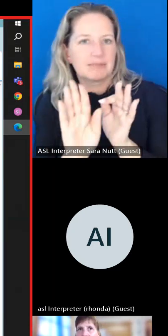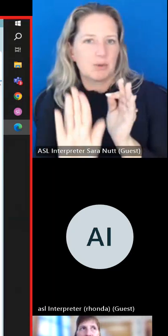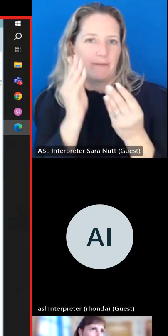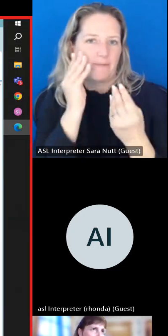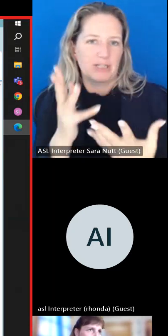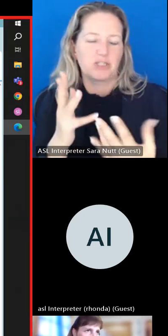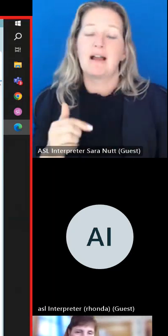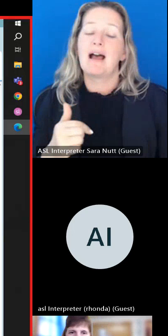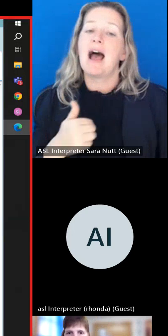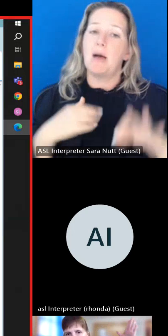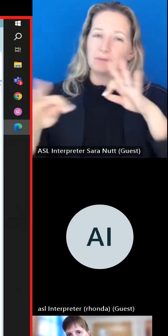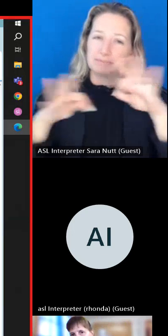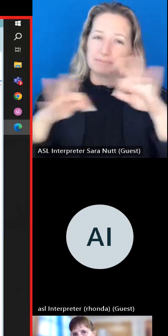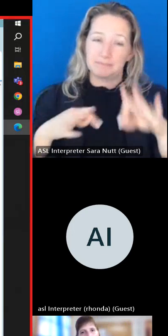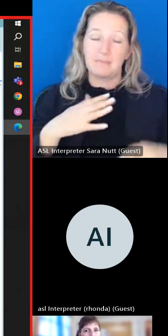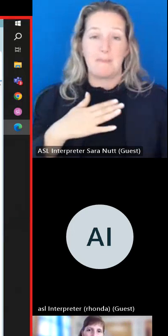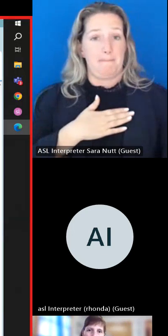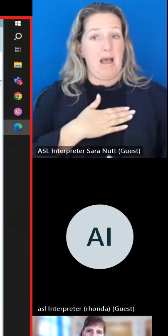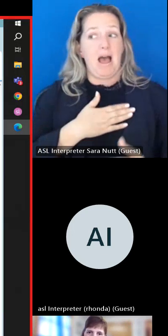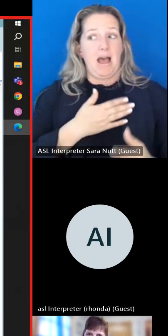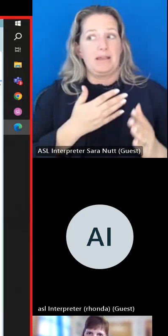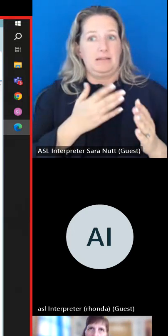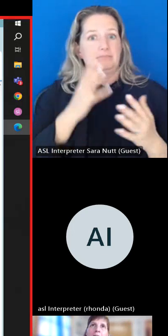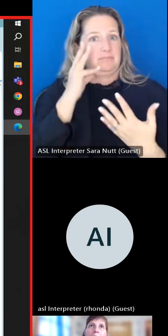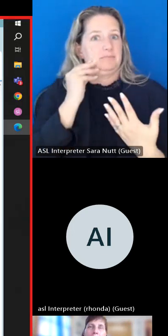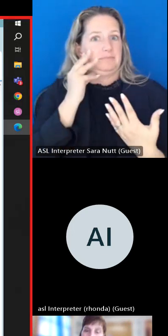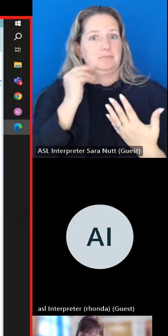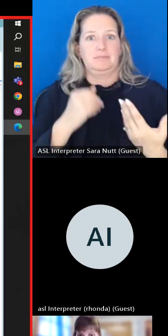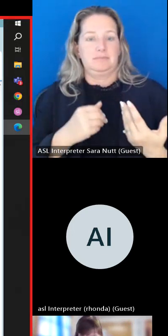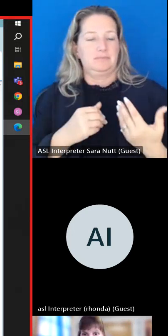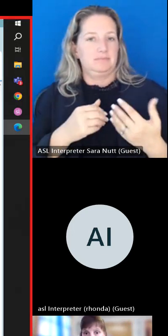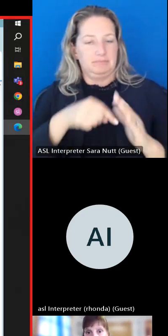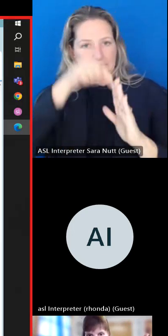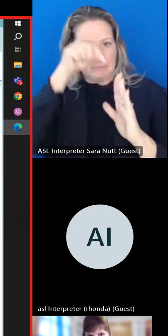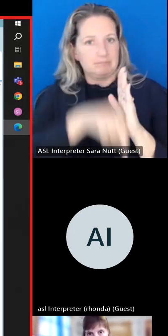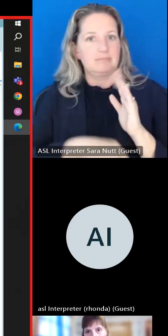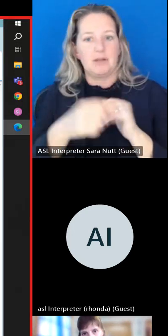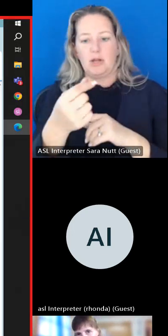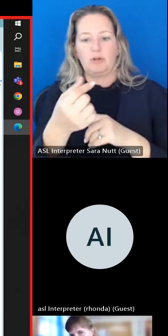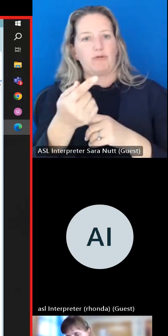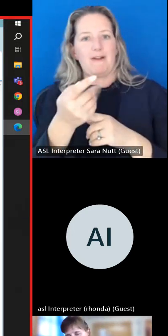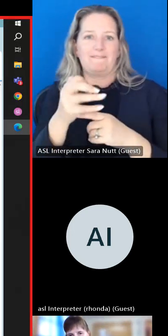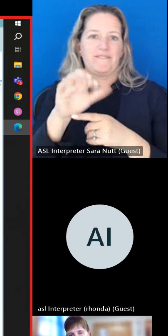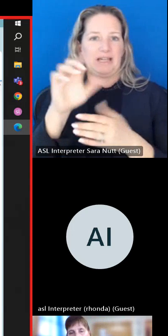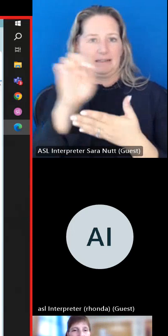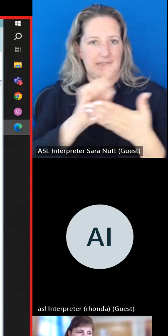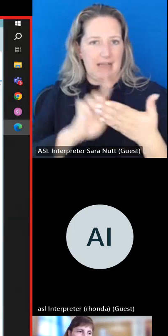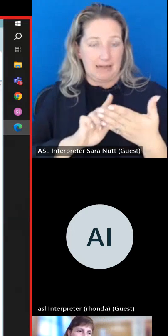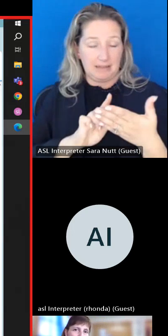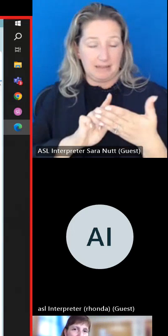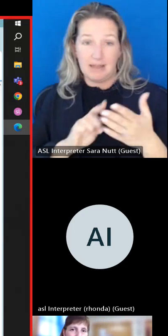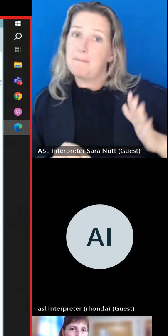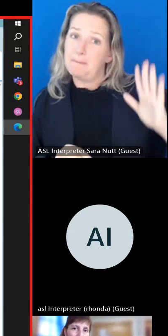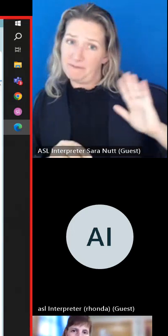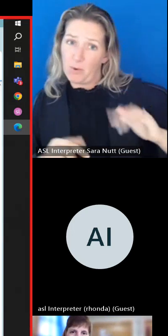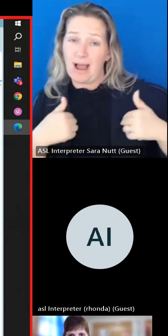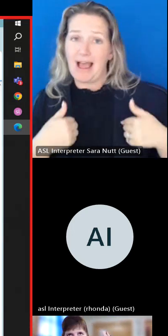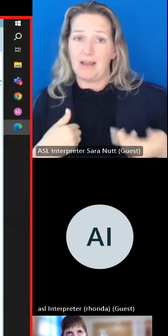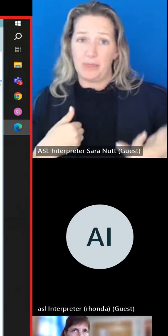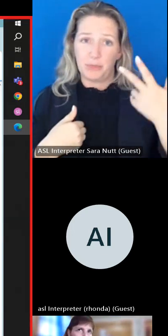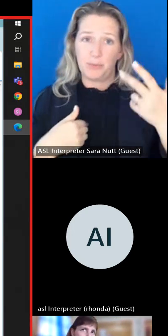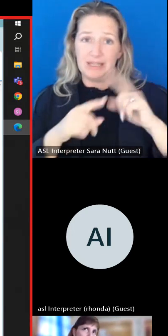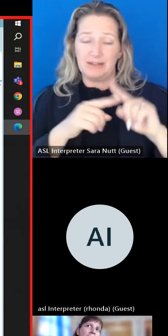graphic design, and I originally had 3 other modules about it, but it didn't relate directly to the learning objectives,